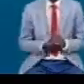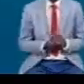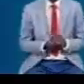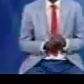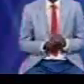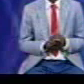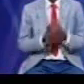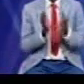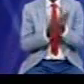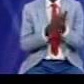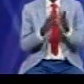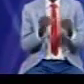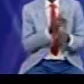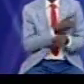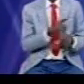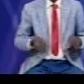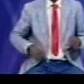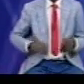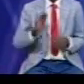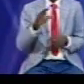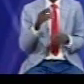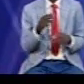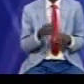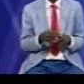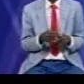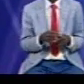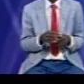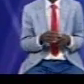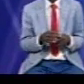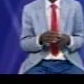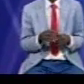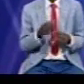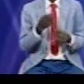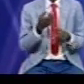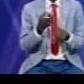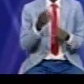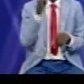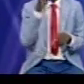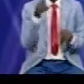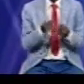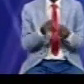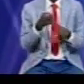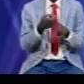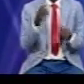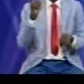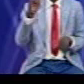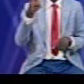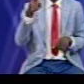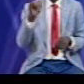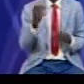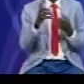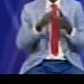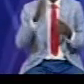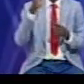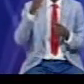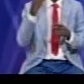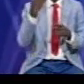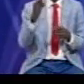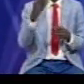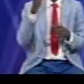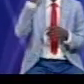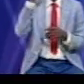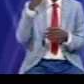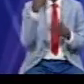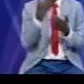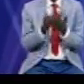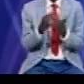Praise the Lord. My name is Priscilla Bamidele from Abia 1 State. I want to testify of God's faithfulness in my life through the course of this